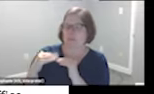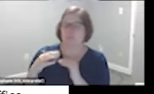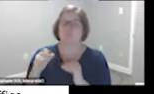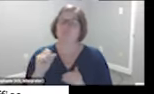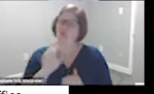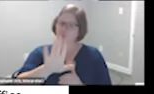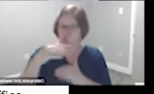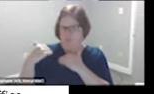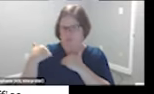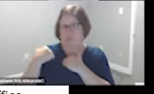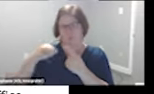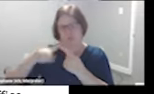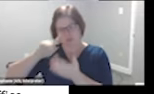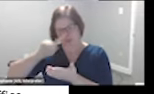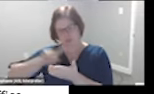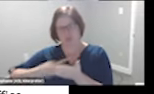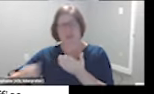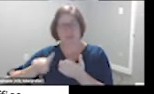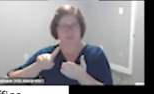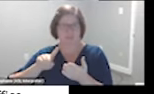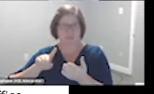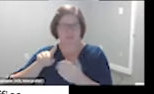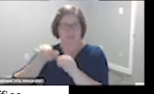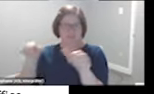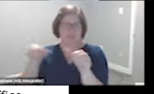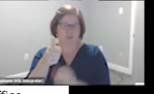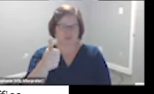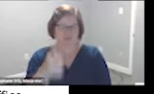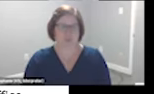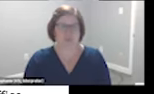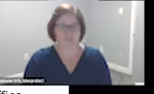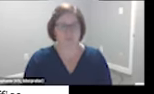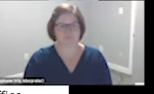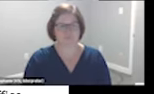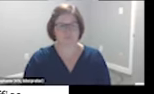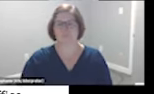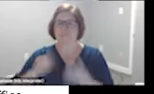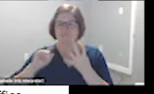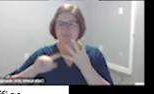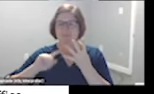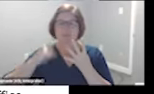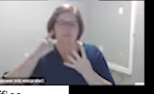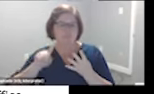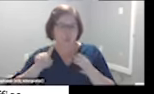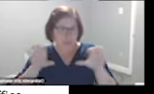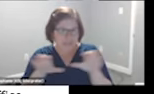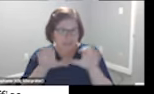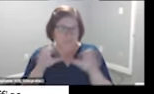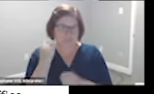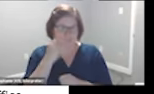a space on your own. For activities that usually require changing buildings, do you have an